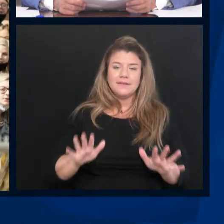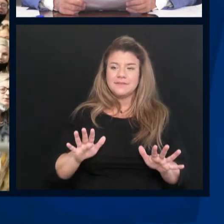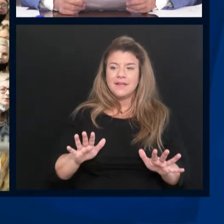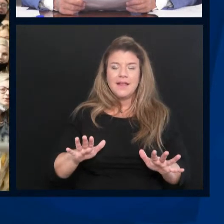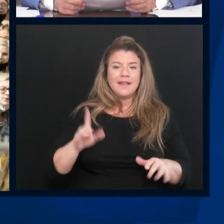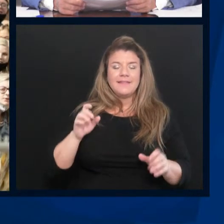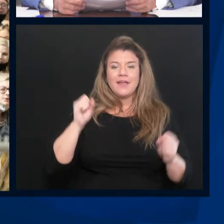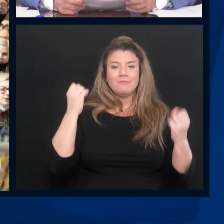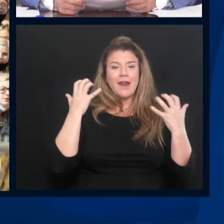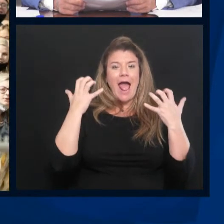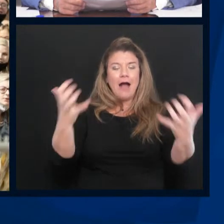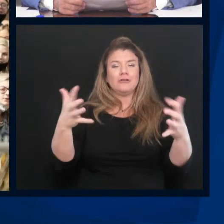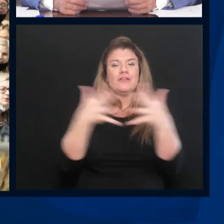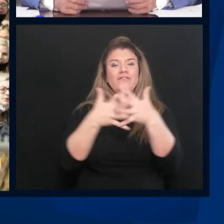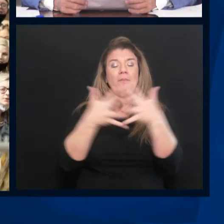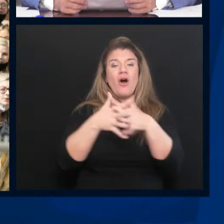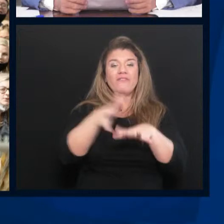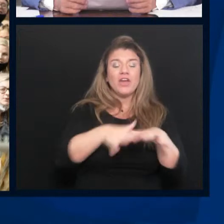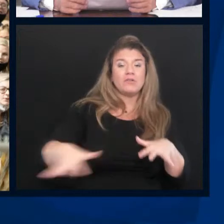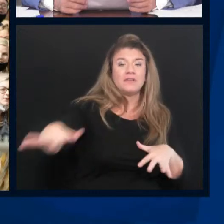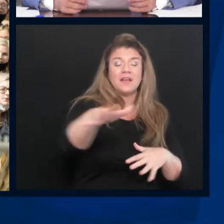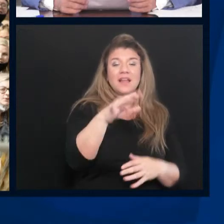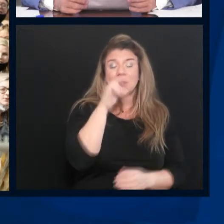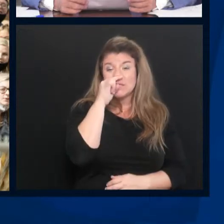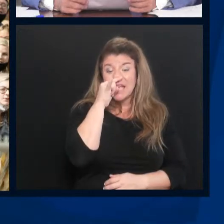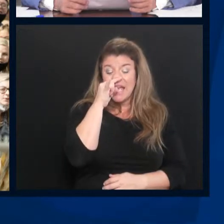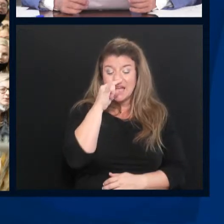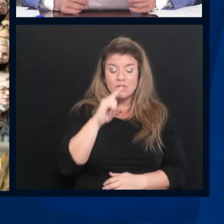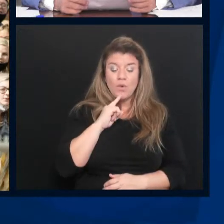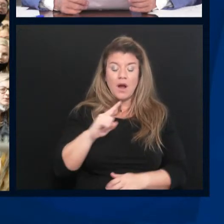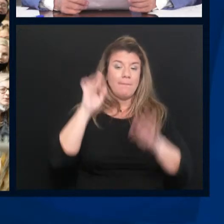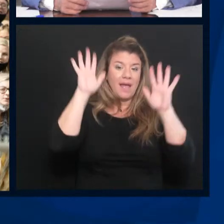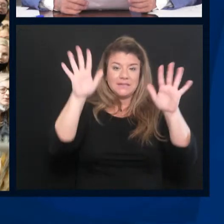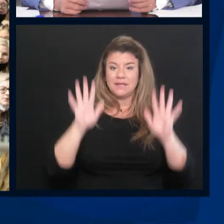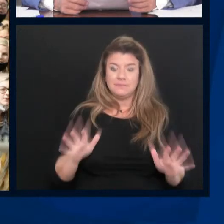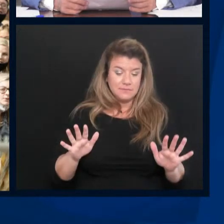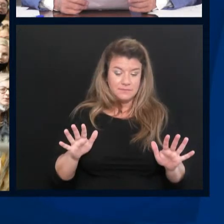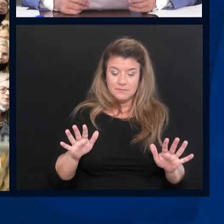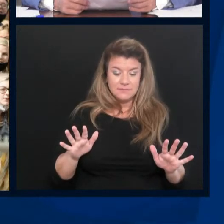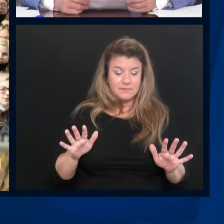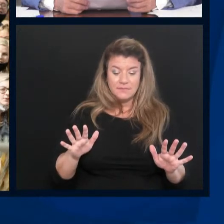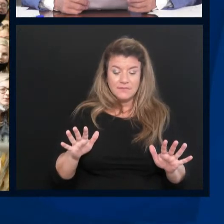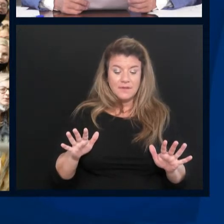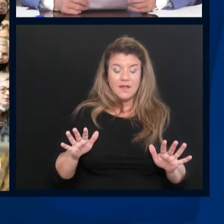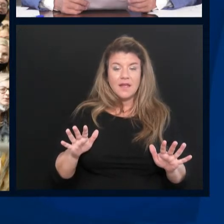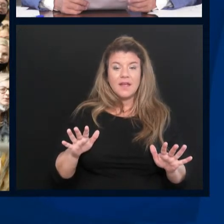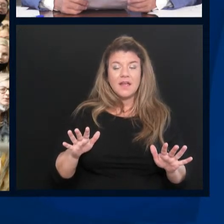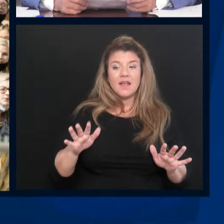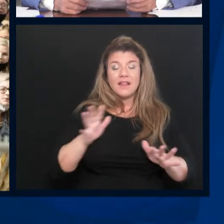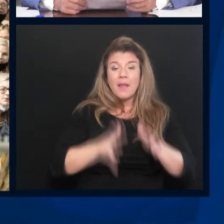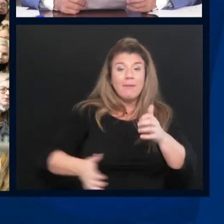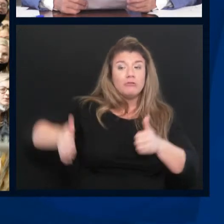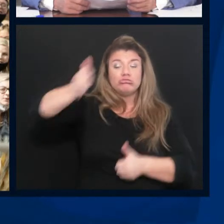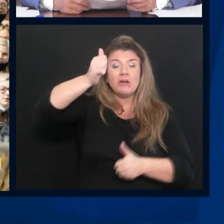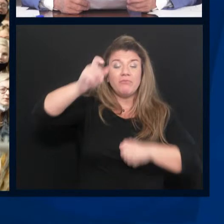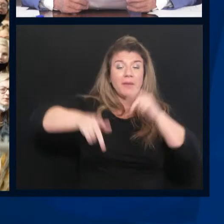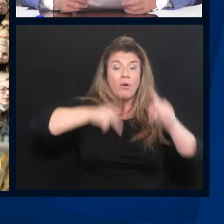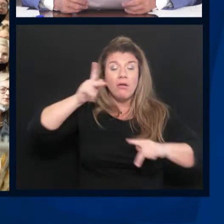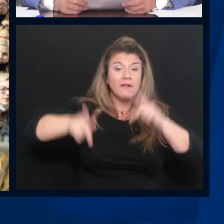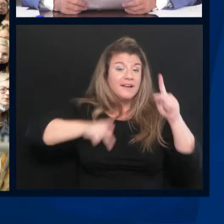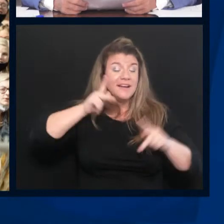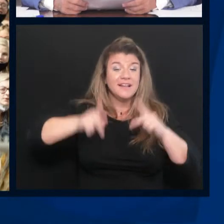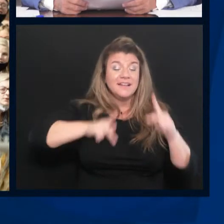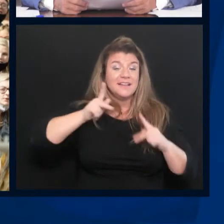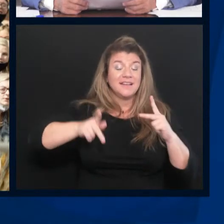the football field and, those kids were just unbelievable. And, all the administrative people and, all